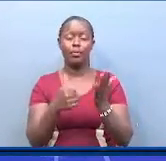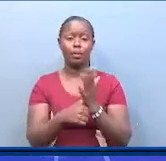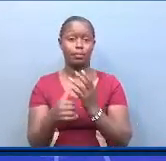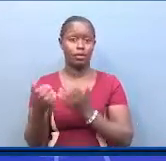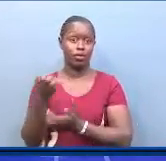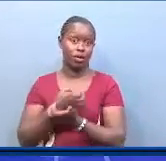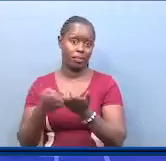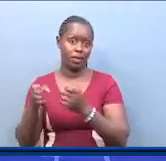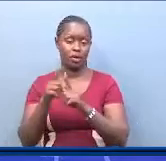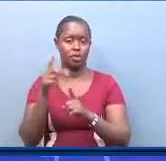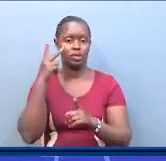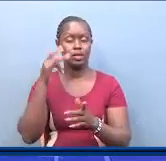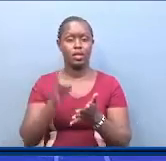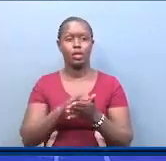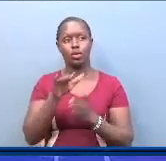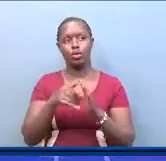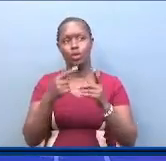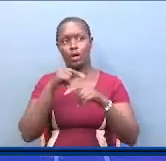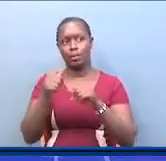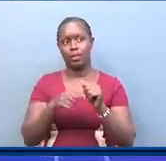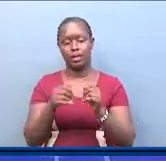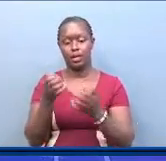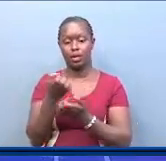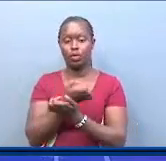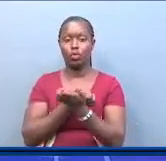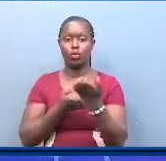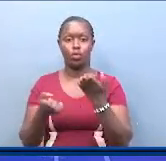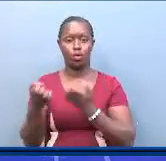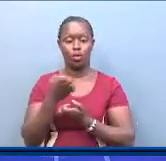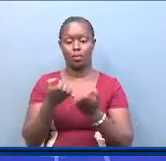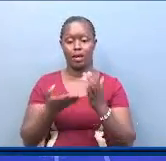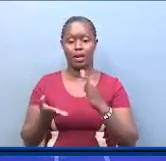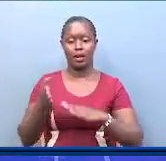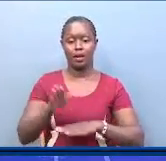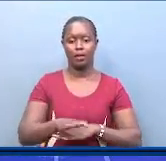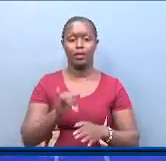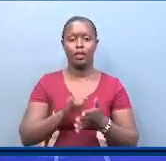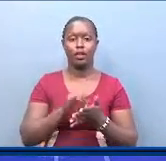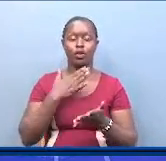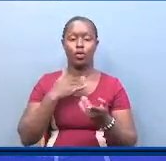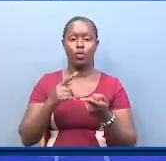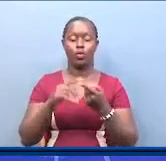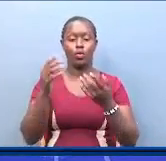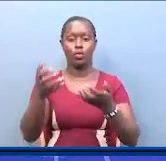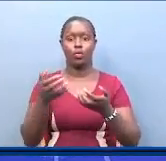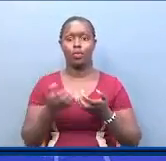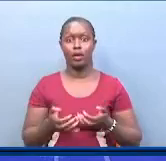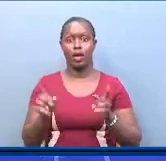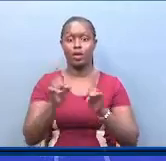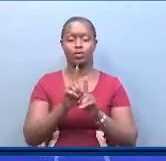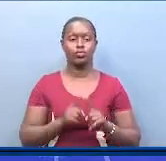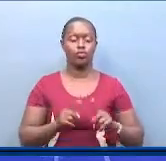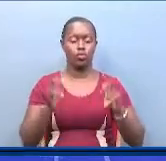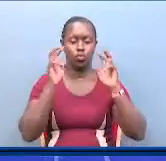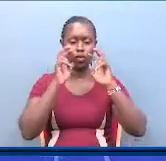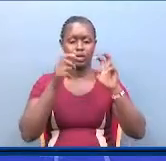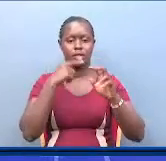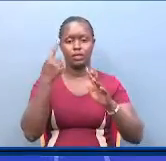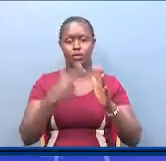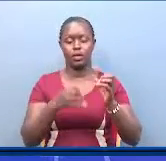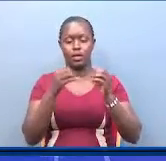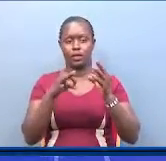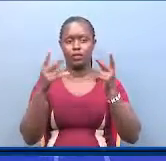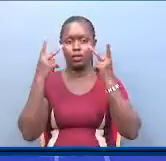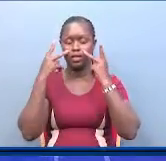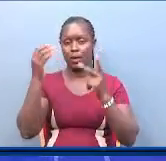they seem to be talking about the economic recovery that they want to bring. And we are looking at them and we are saying, if you look at